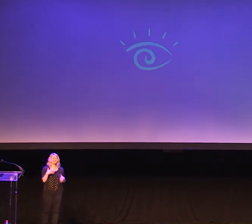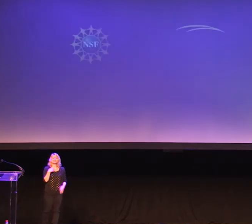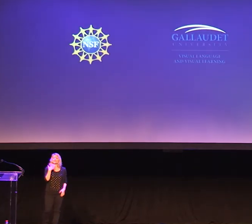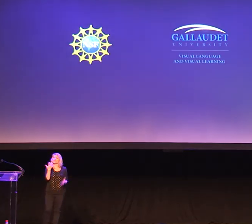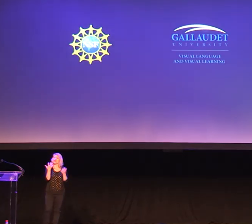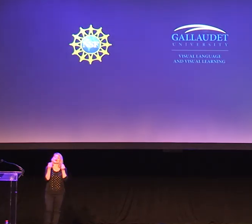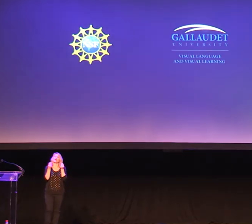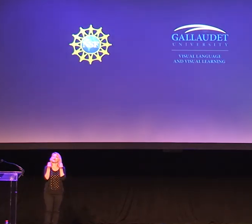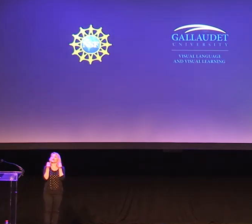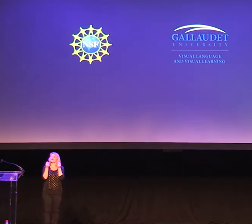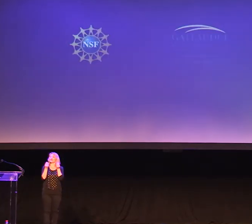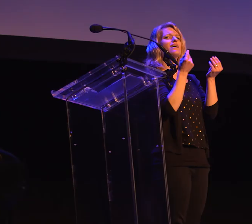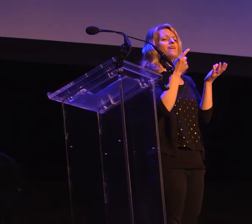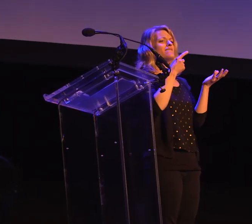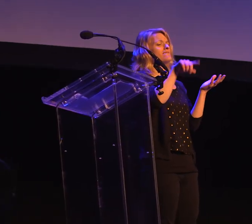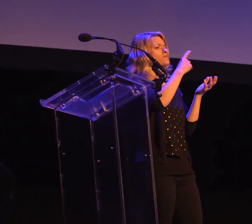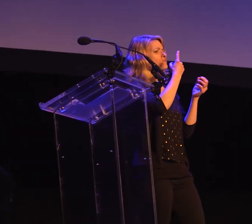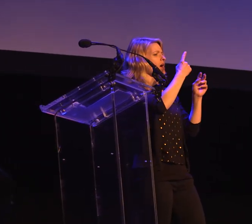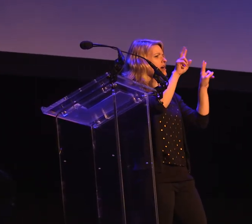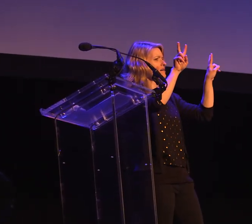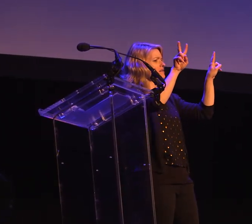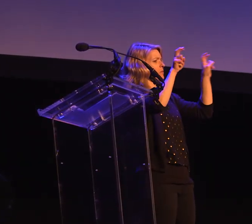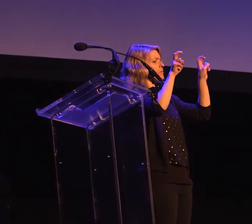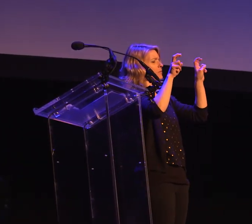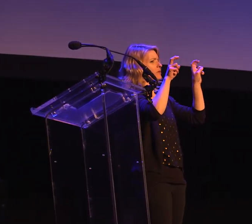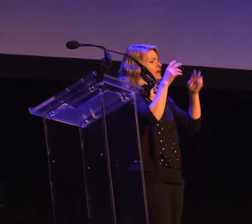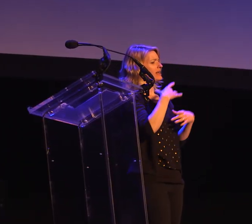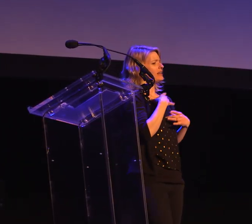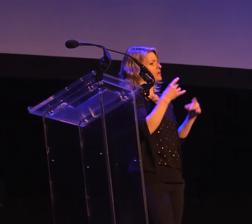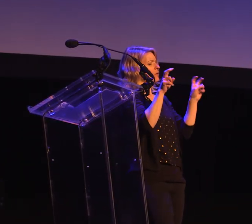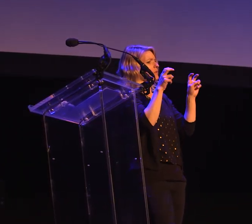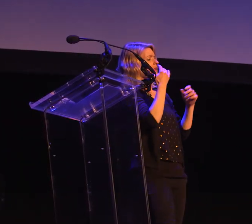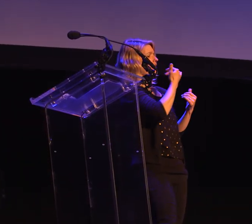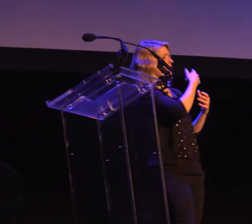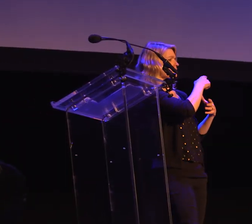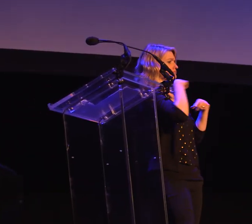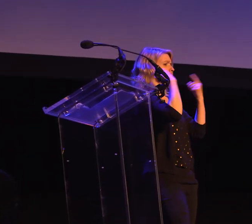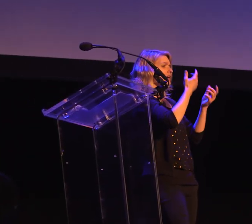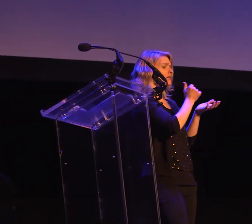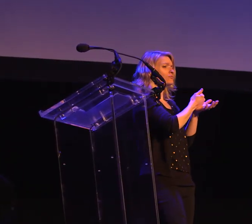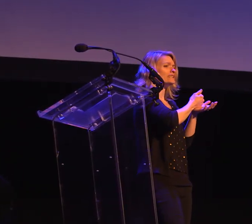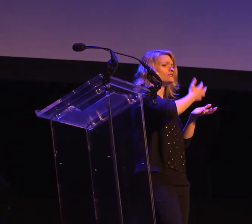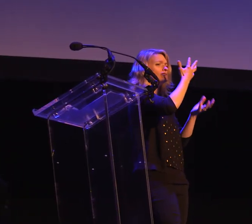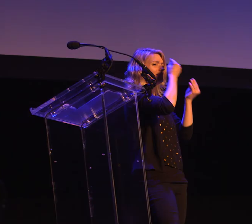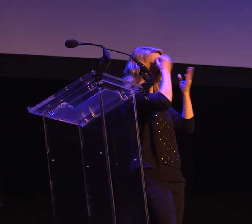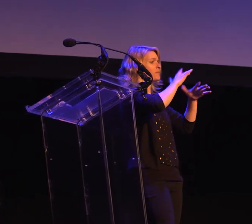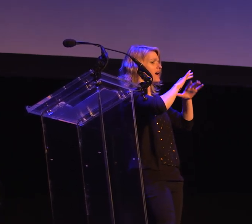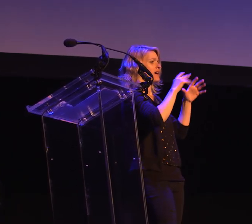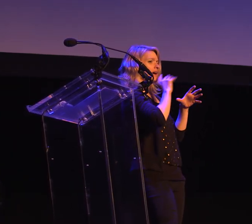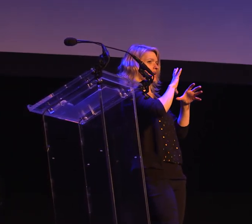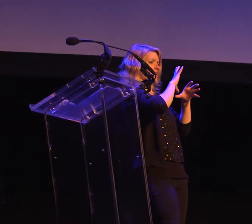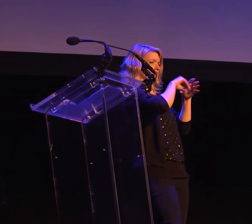So this is just our very first step into making nursery rhymes in ASL with avatars.